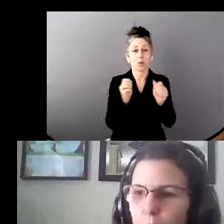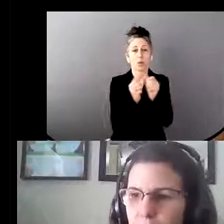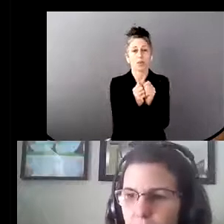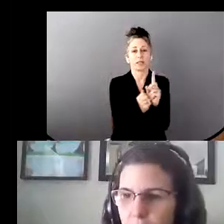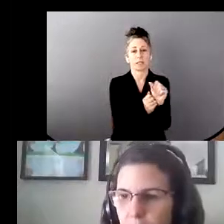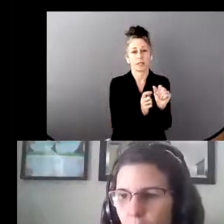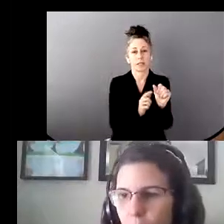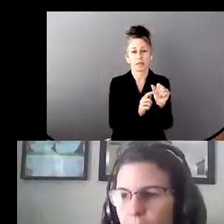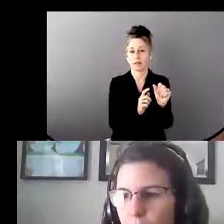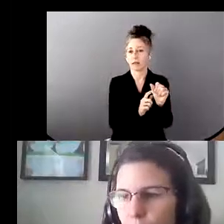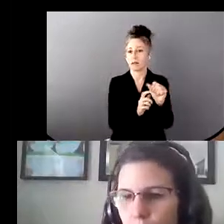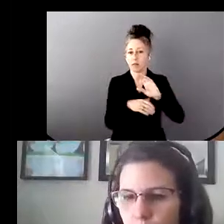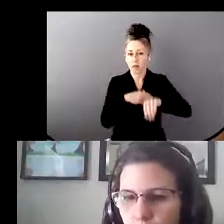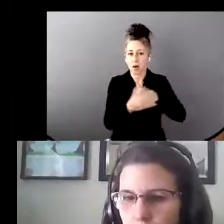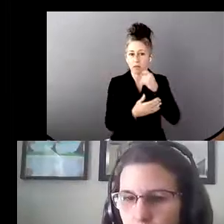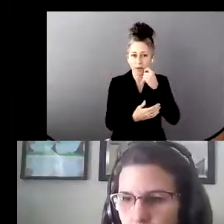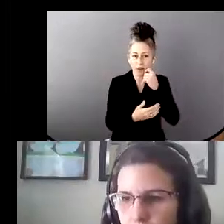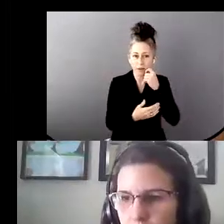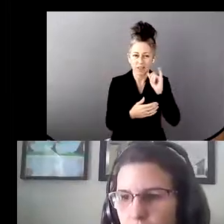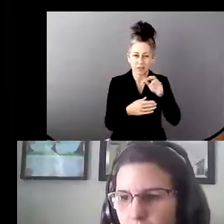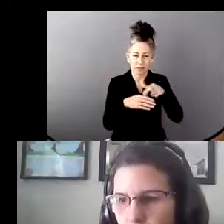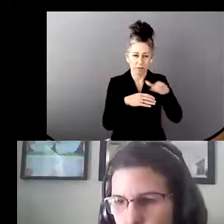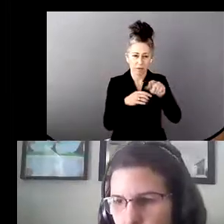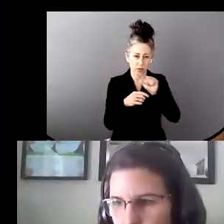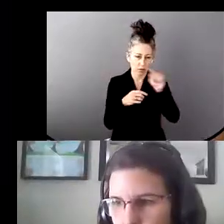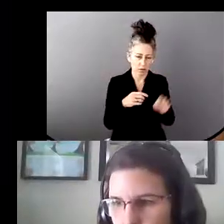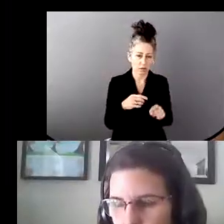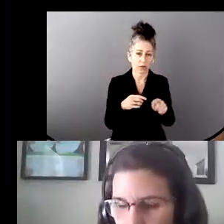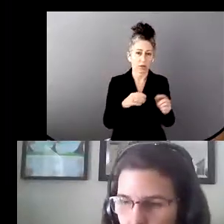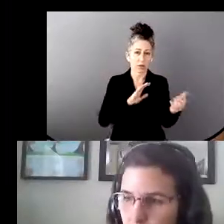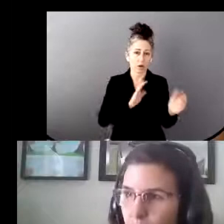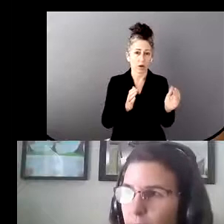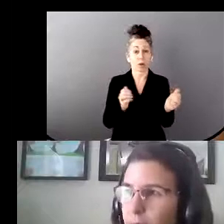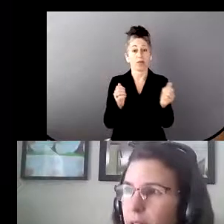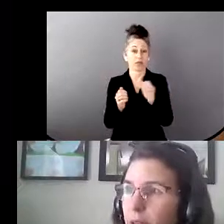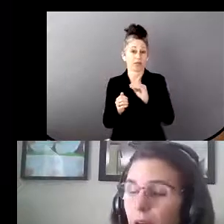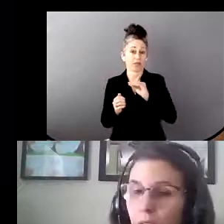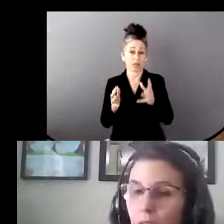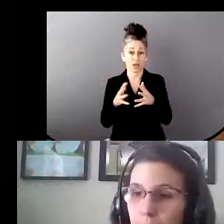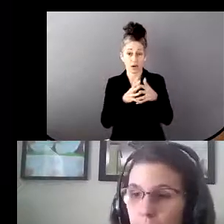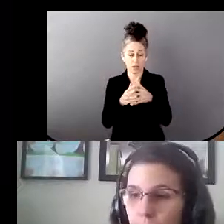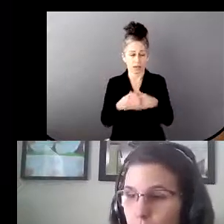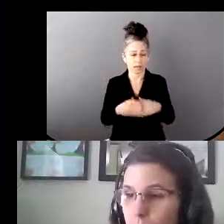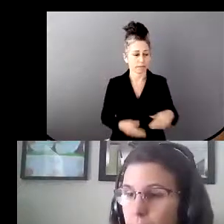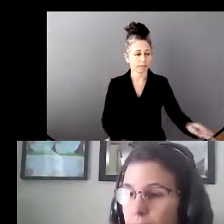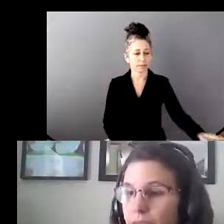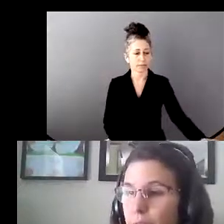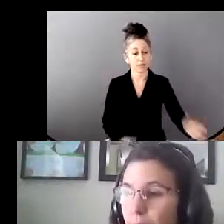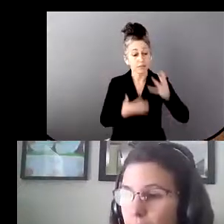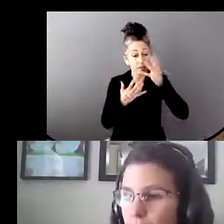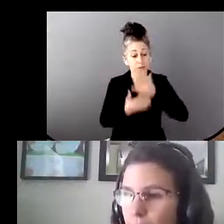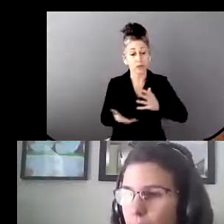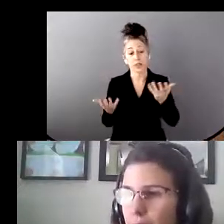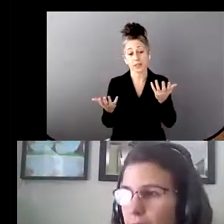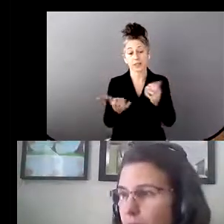all races as our referent group for comparison with African Americans. And unfortunately, even